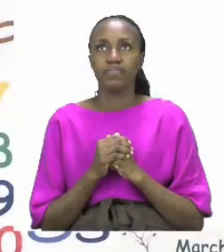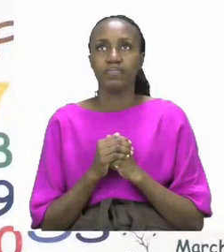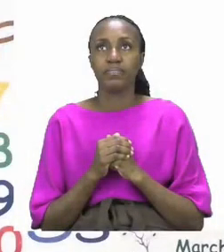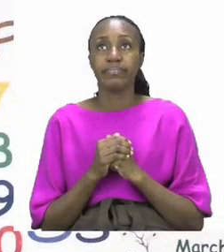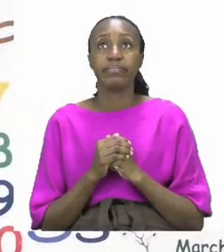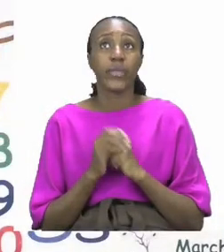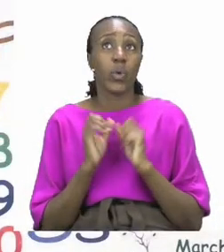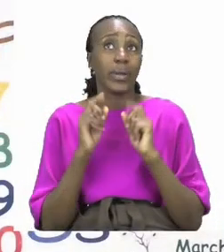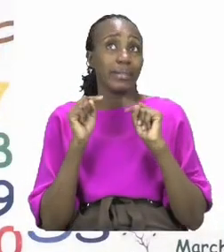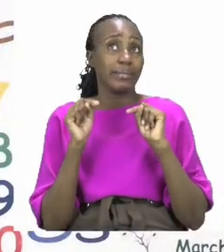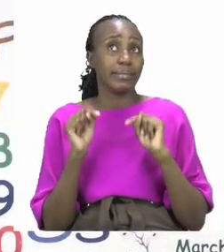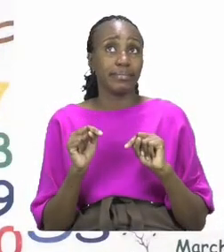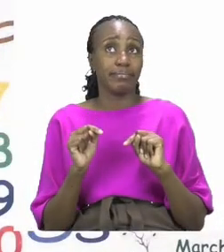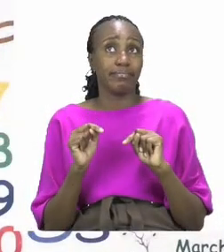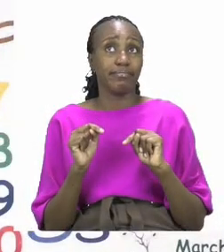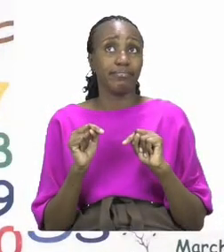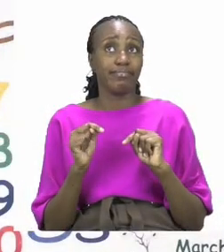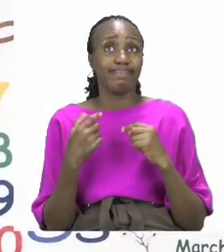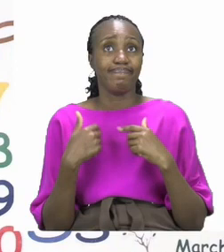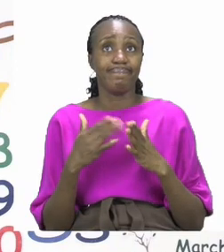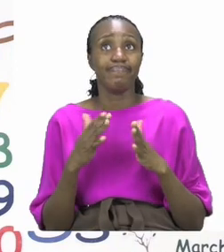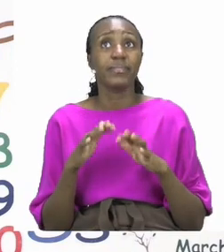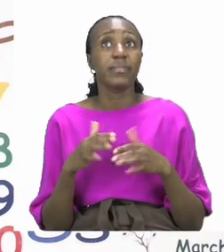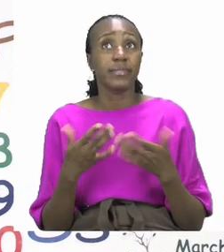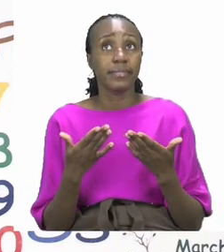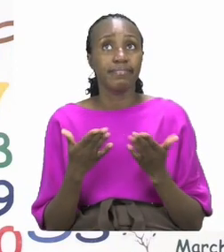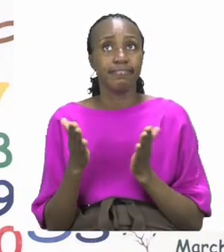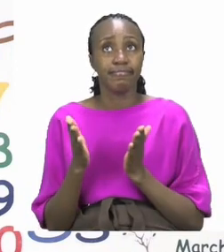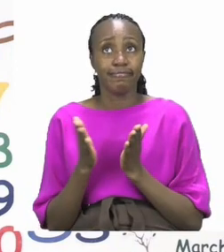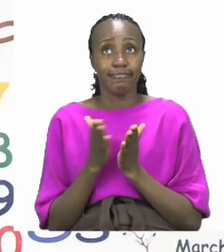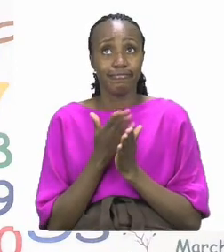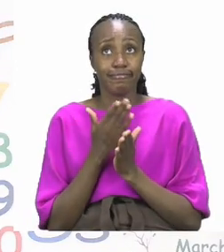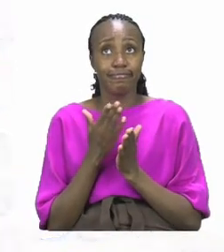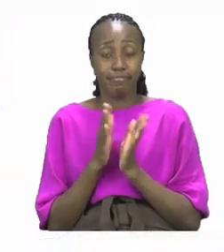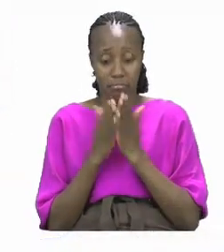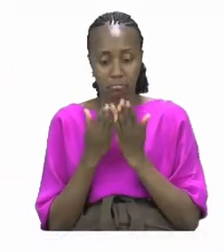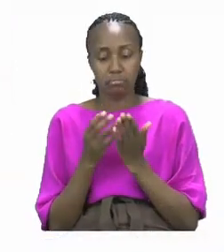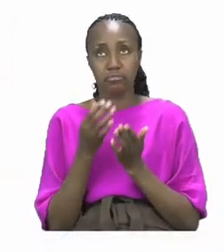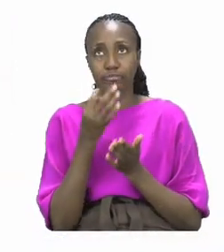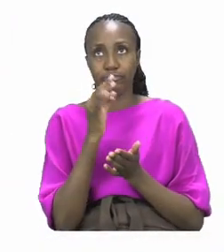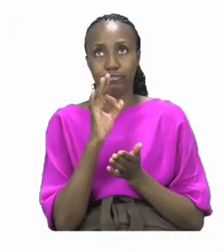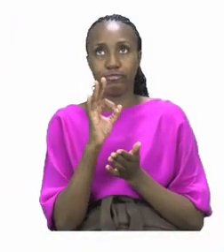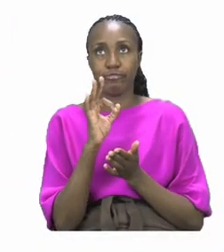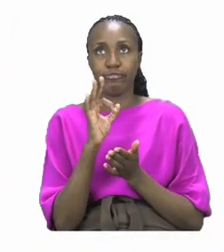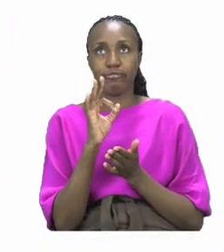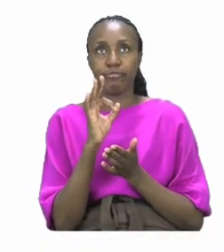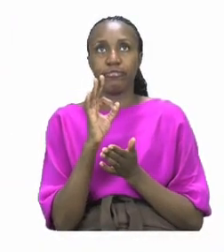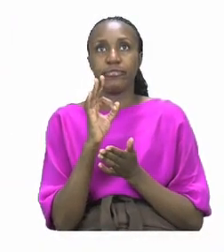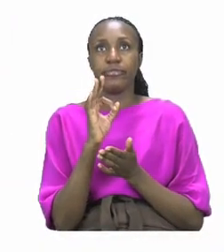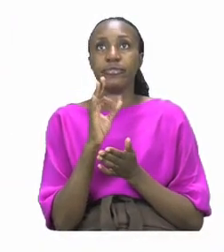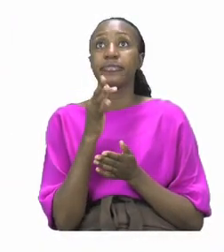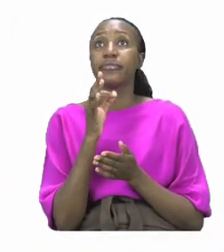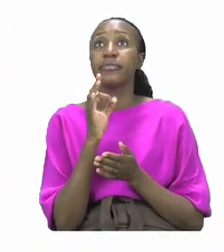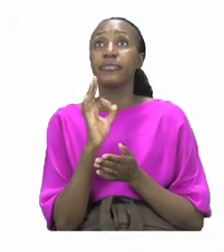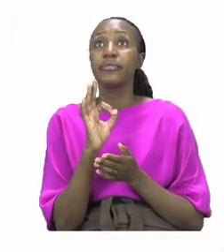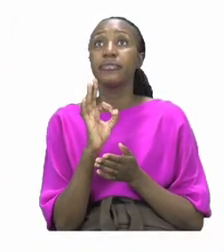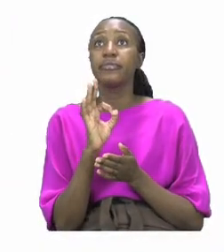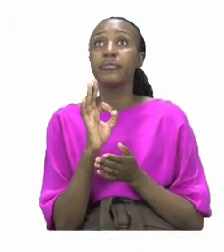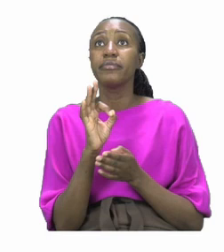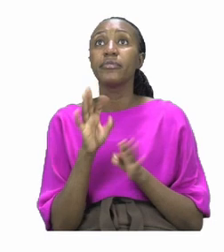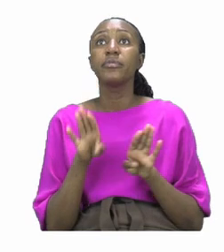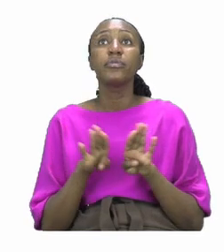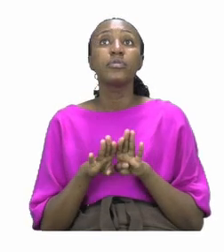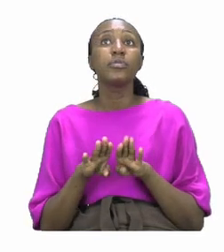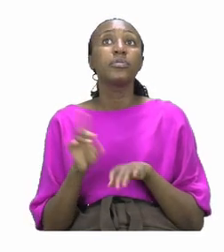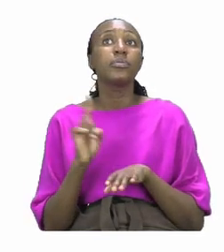Now, boys and girls, let's start our lesson by going to page 9. On page 9, we are going to be doing the